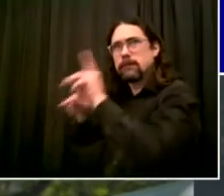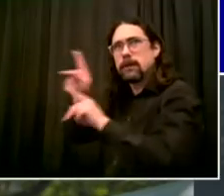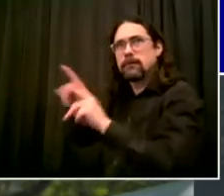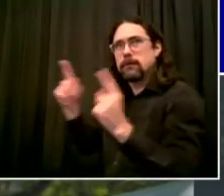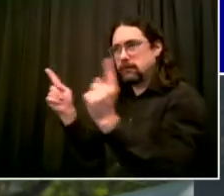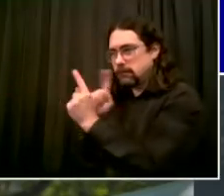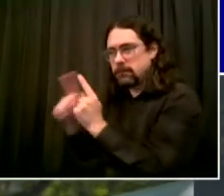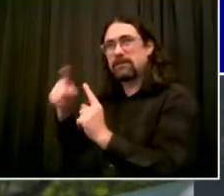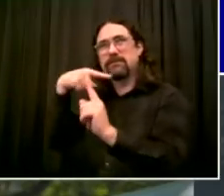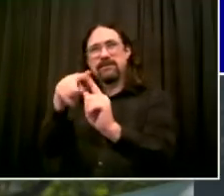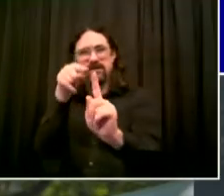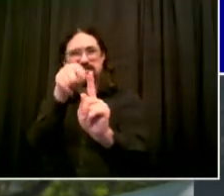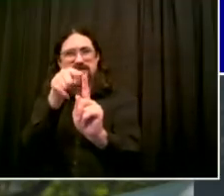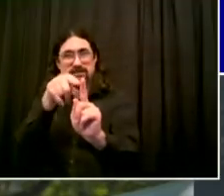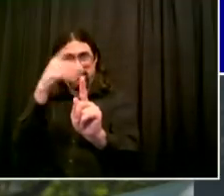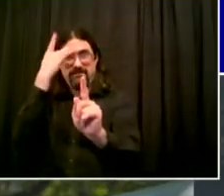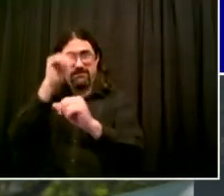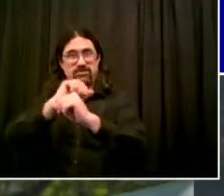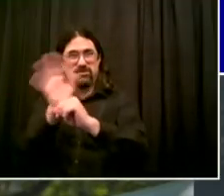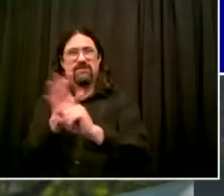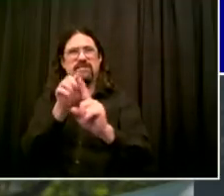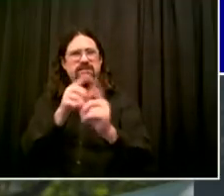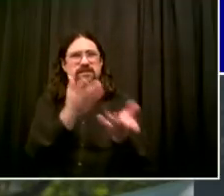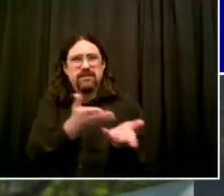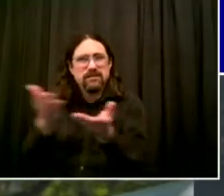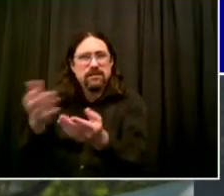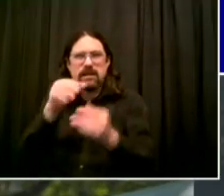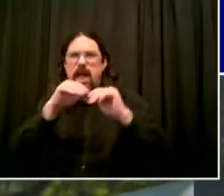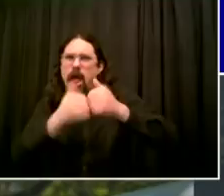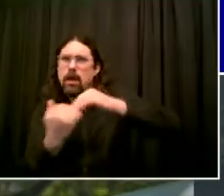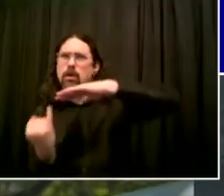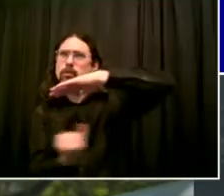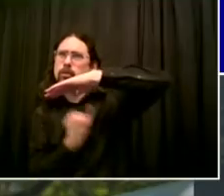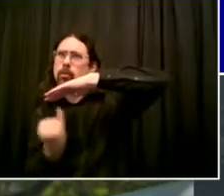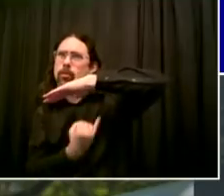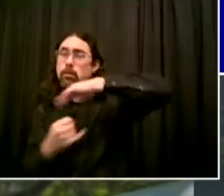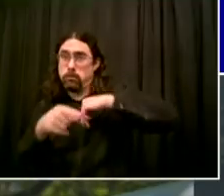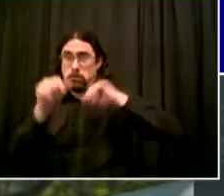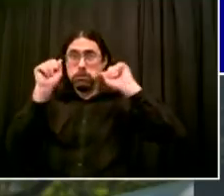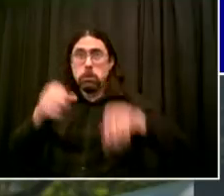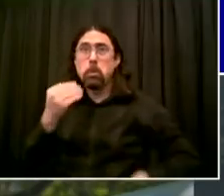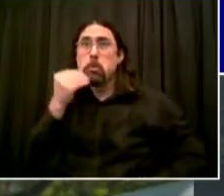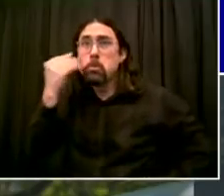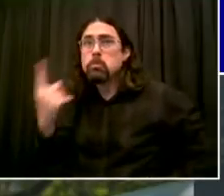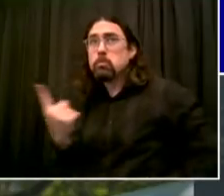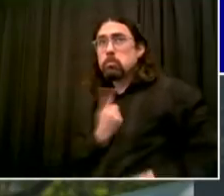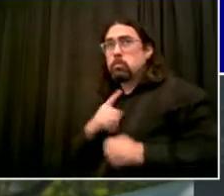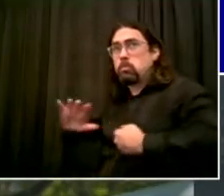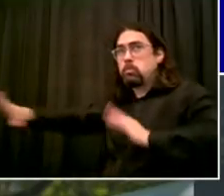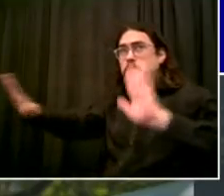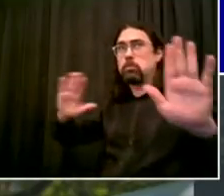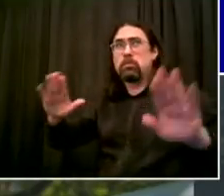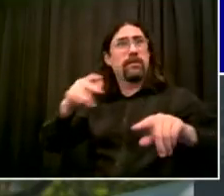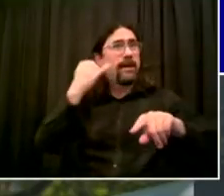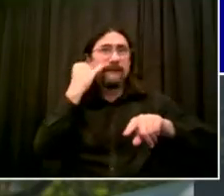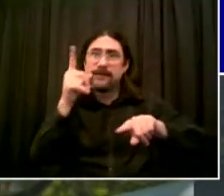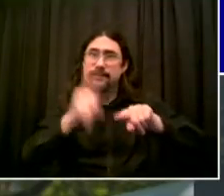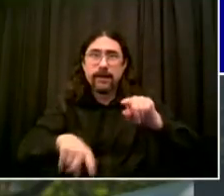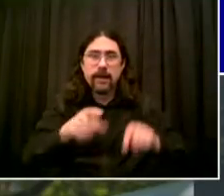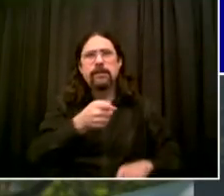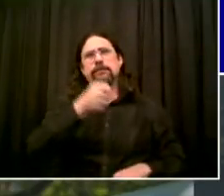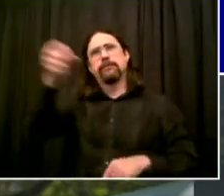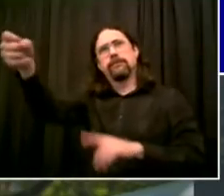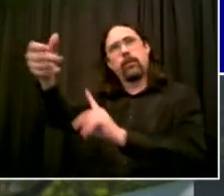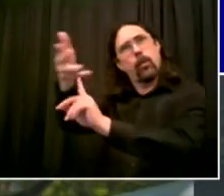life starts back towards something better, get tested. As we think about the school year ahead, I want everyone tested. As you think about going